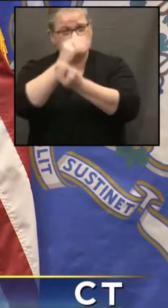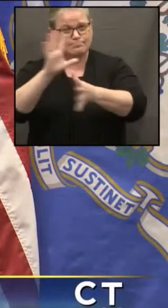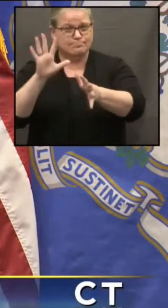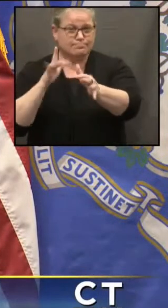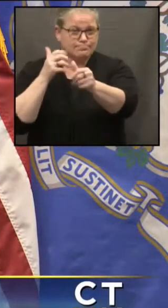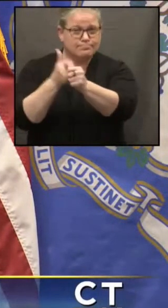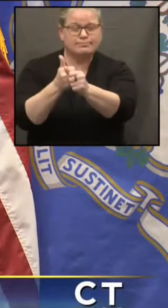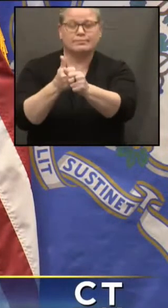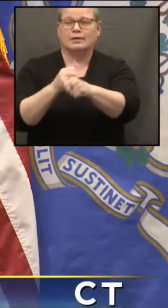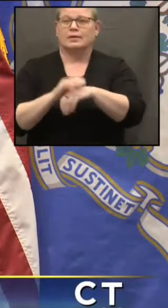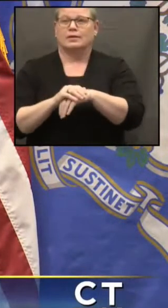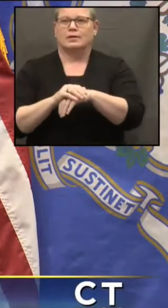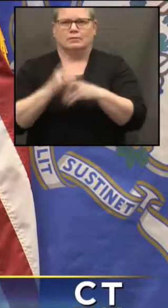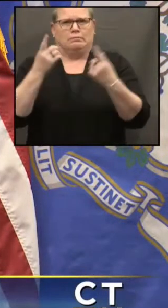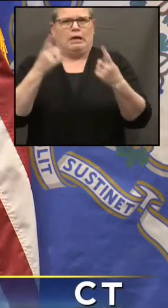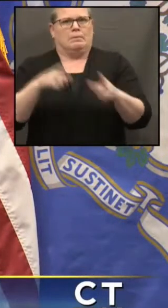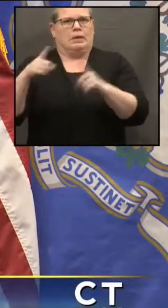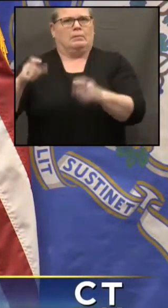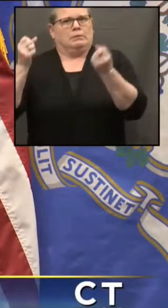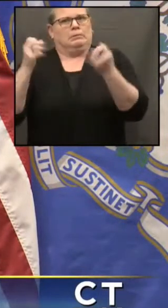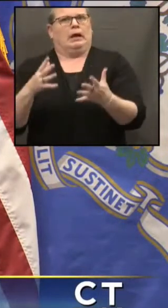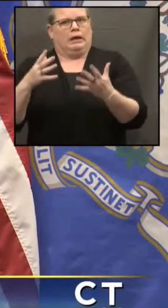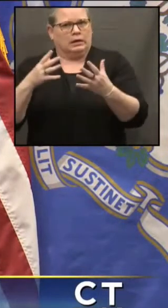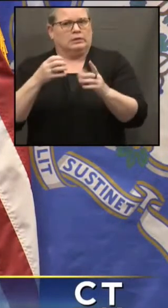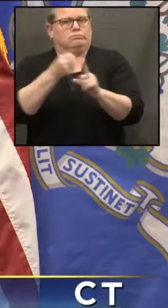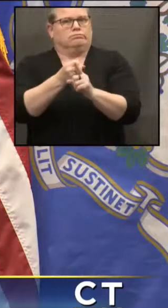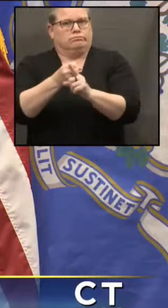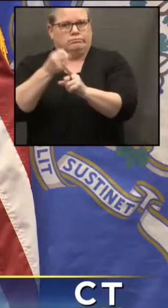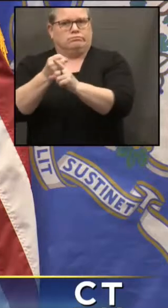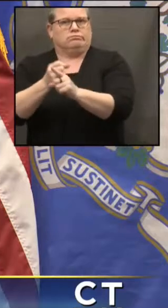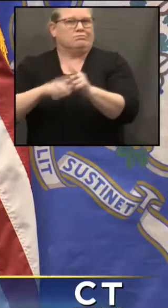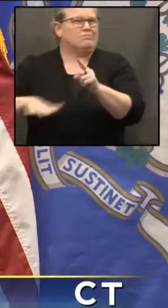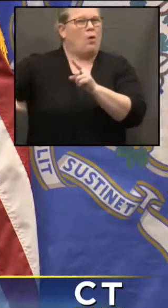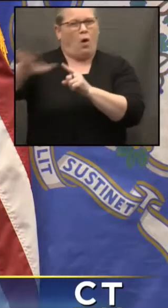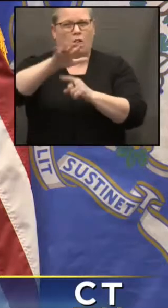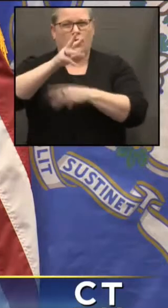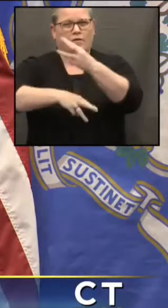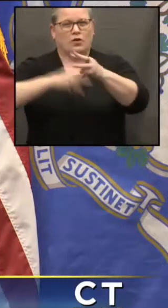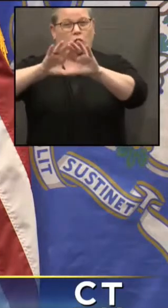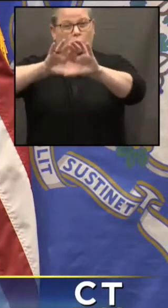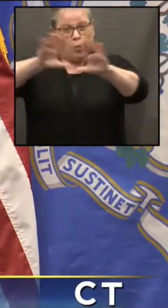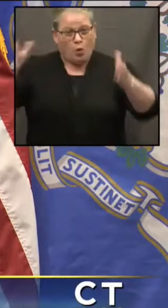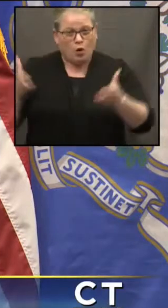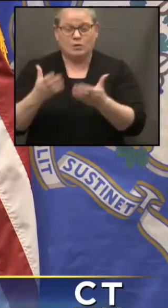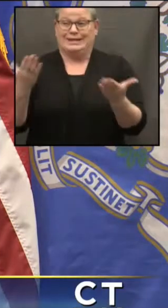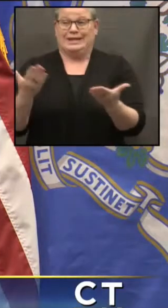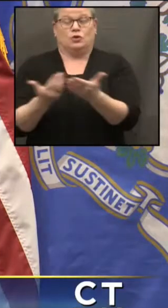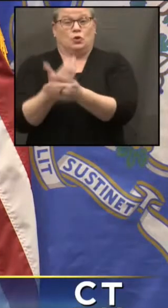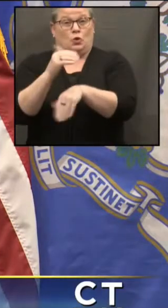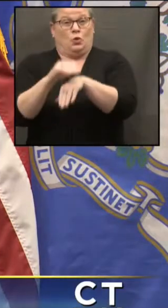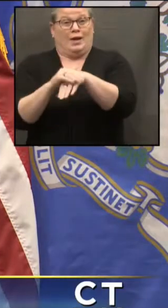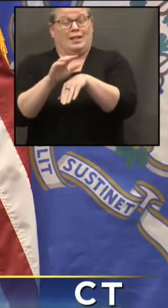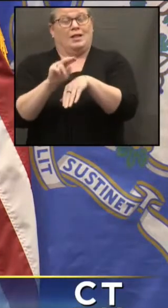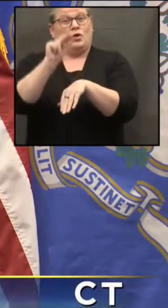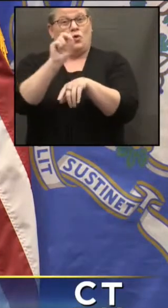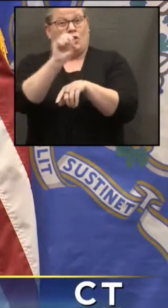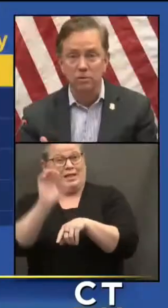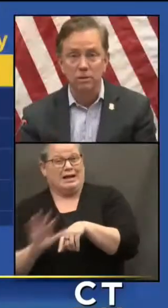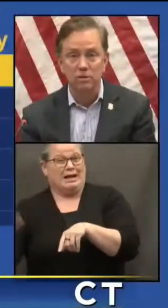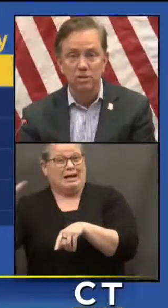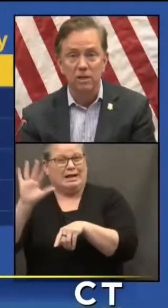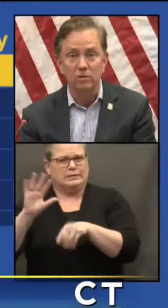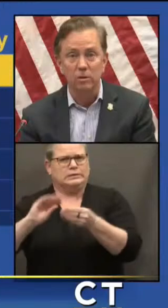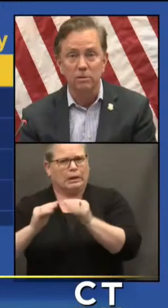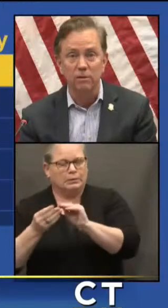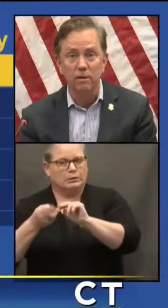the world and here in the Northeast in particular, where you see an uptick in infections, what you see in terms of boosters, and